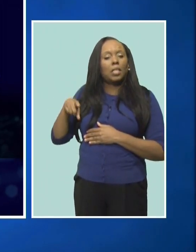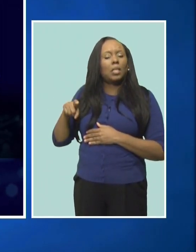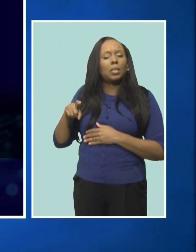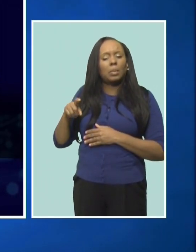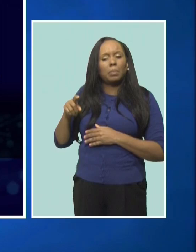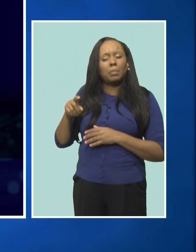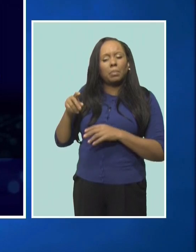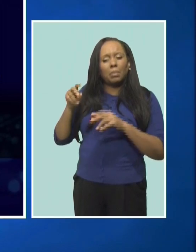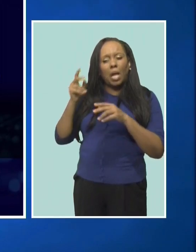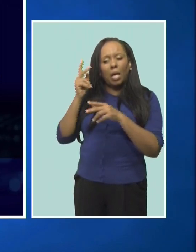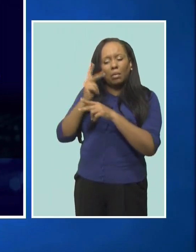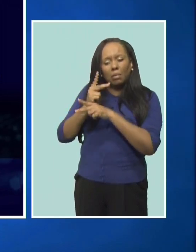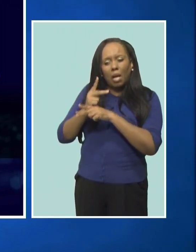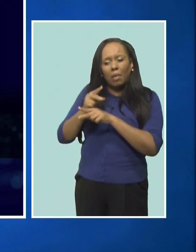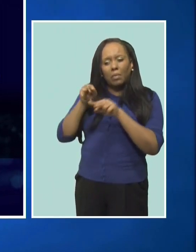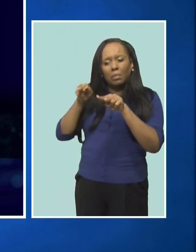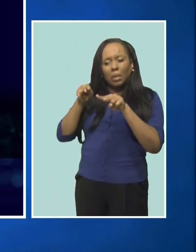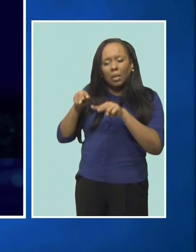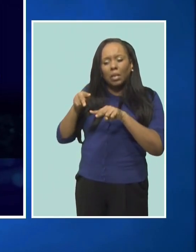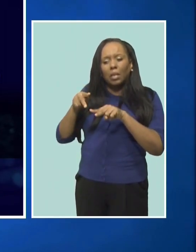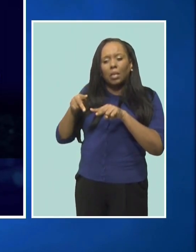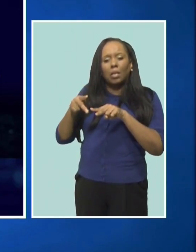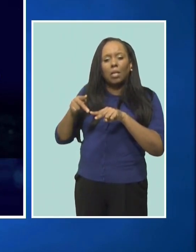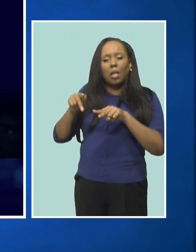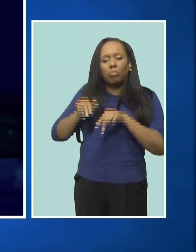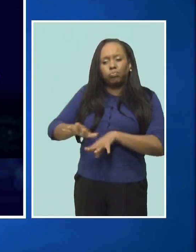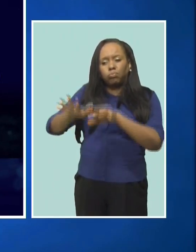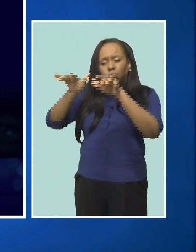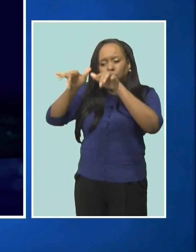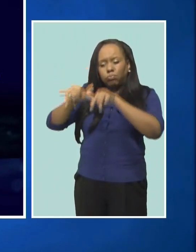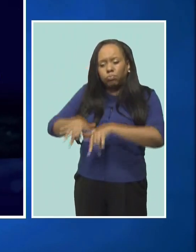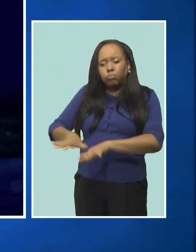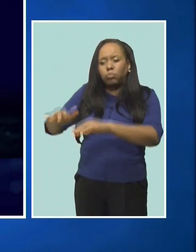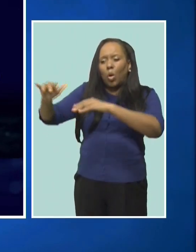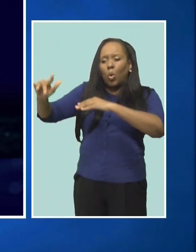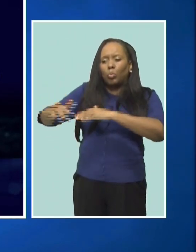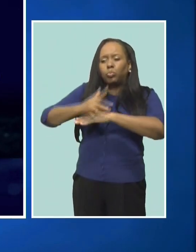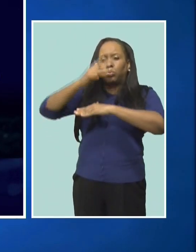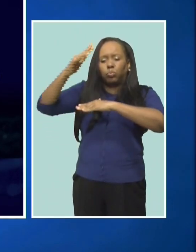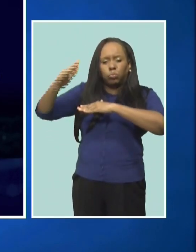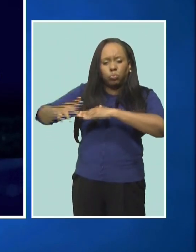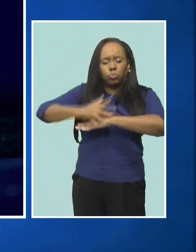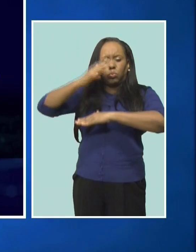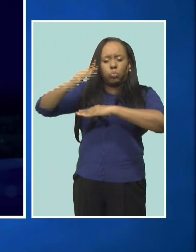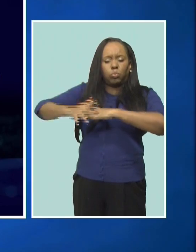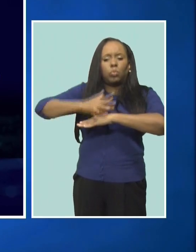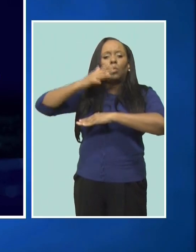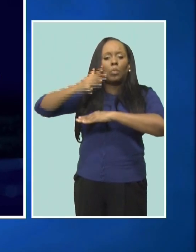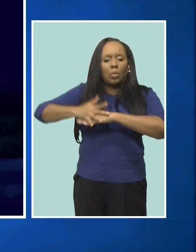onto coastal properties and roads in very close proximity to the shoreline, causing potential